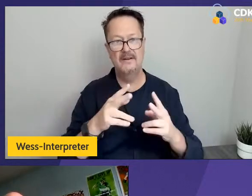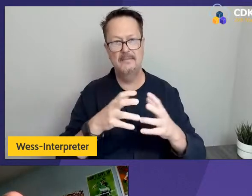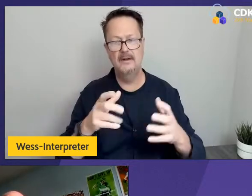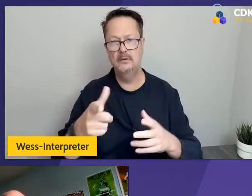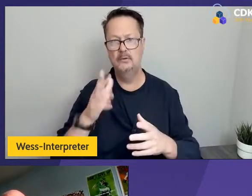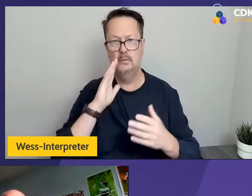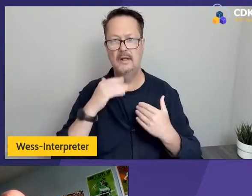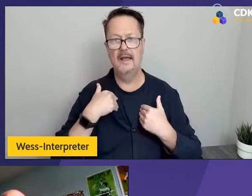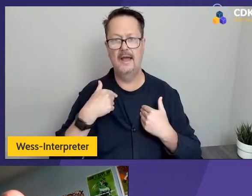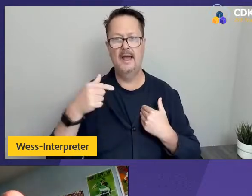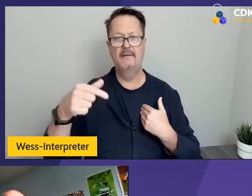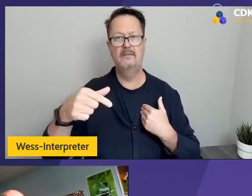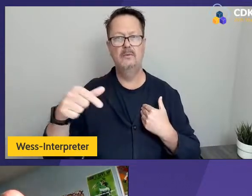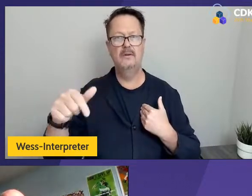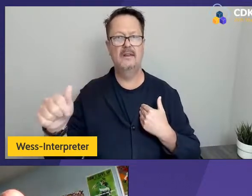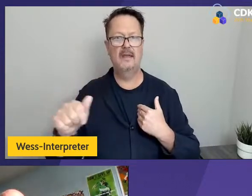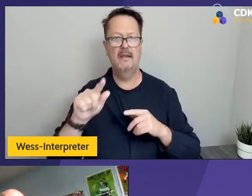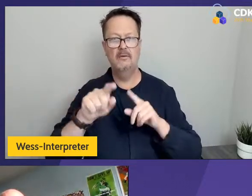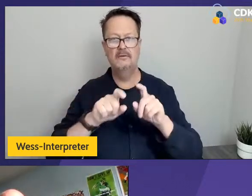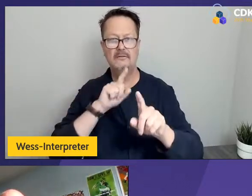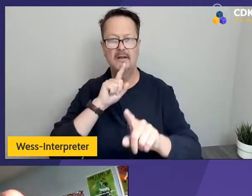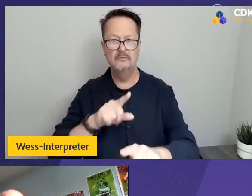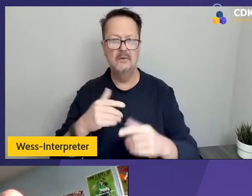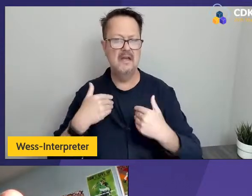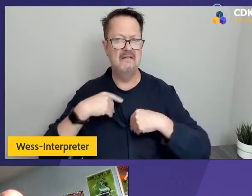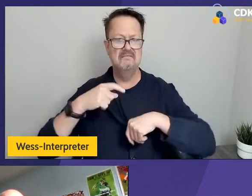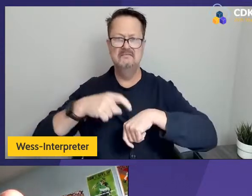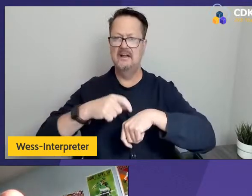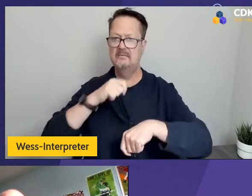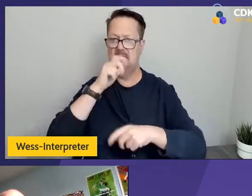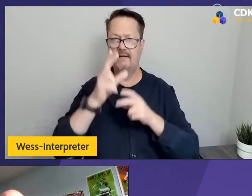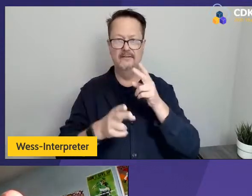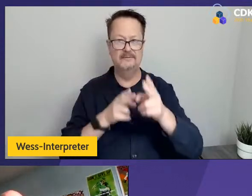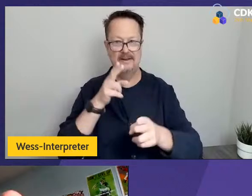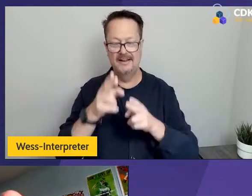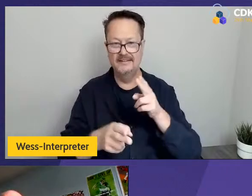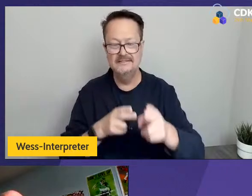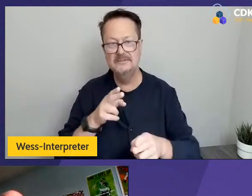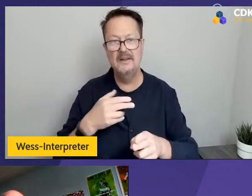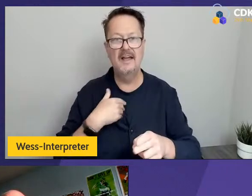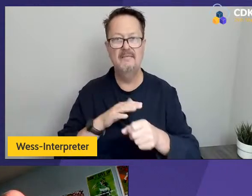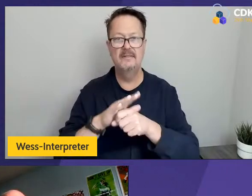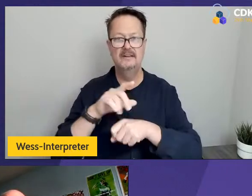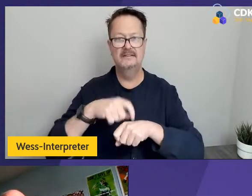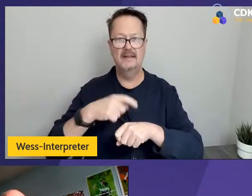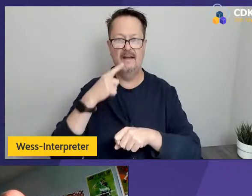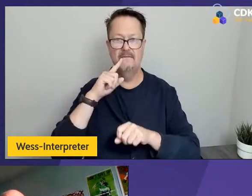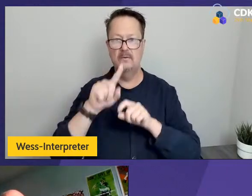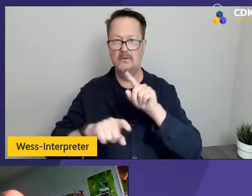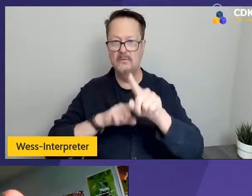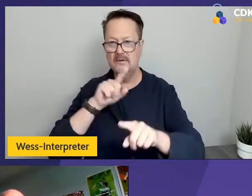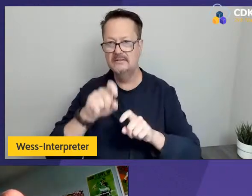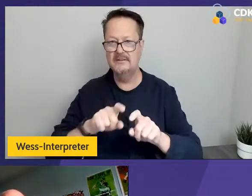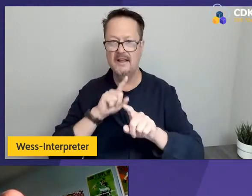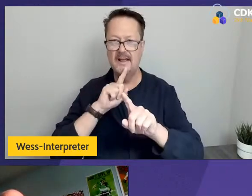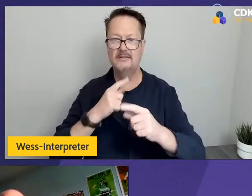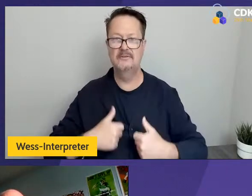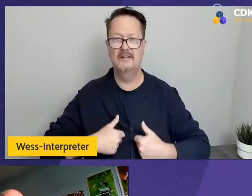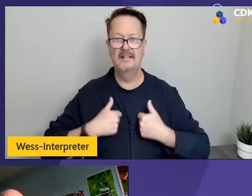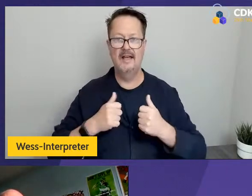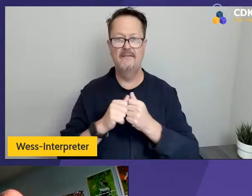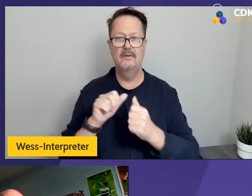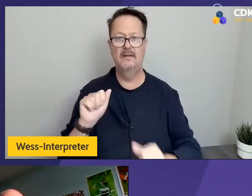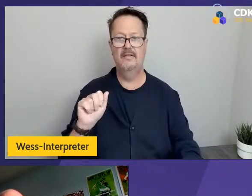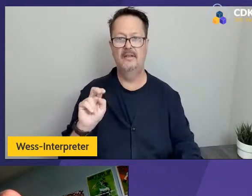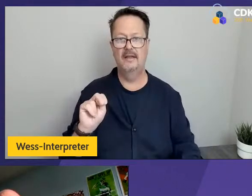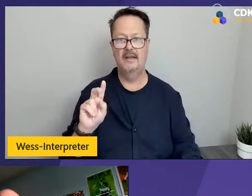have Q&A, so we have time for you. We don't need to rush. So there is time for Q&A live with Andy.